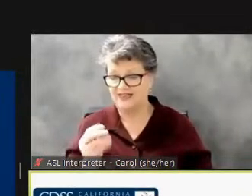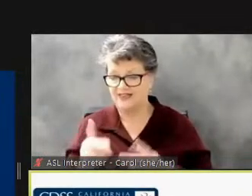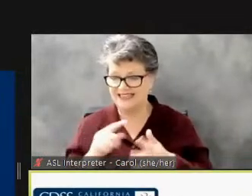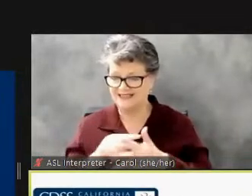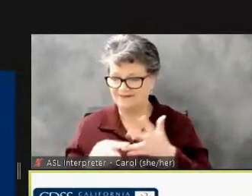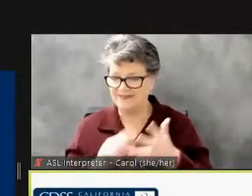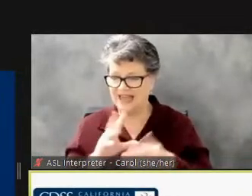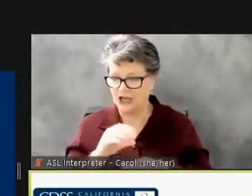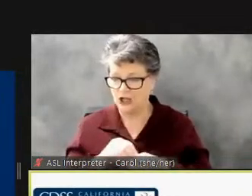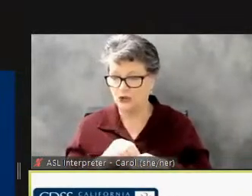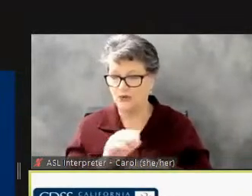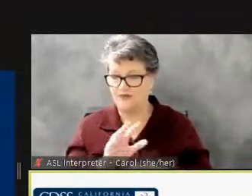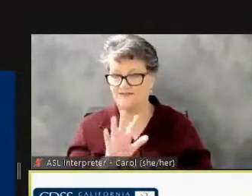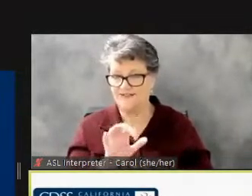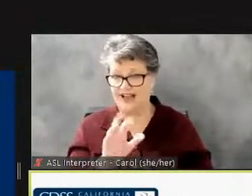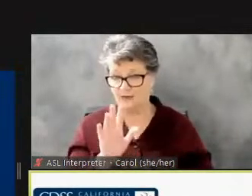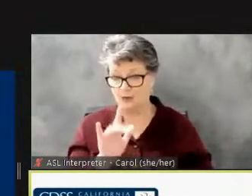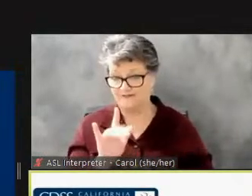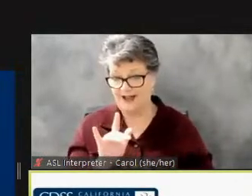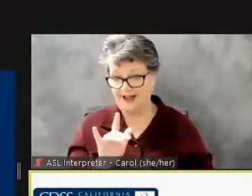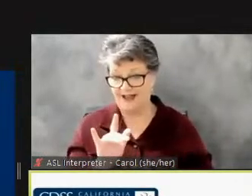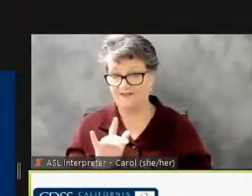stipends that include the $525,